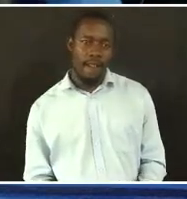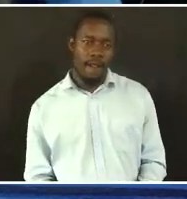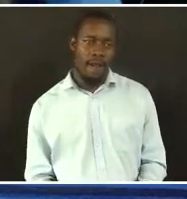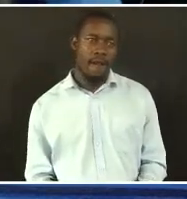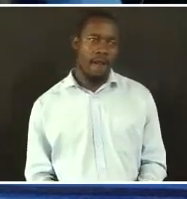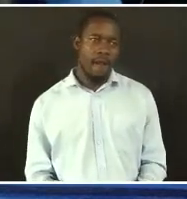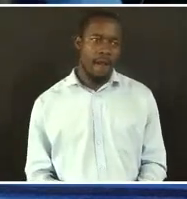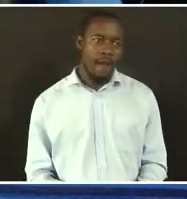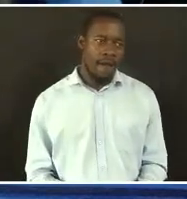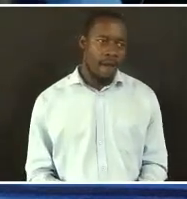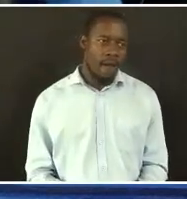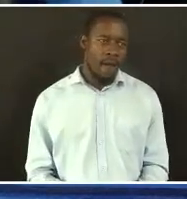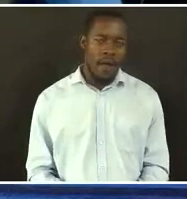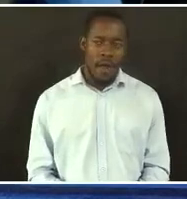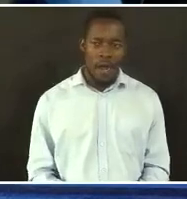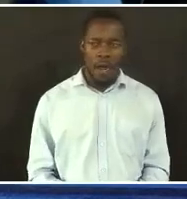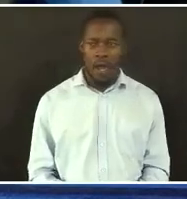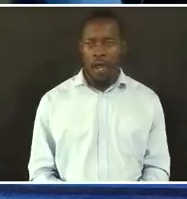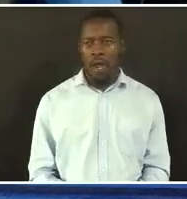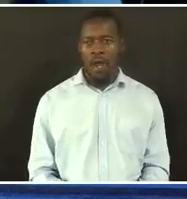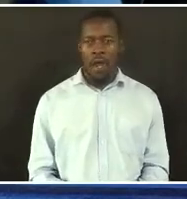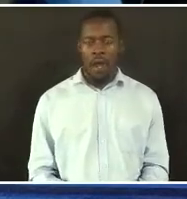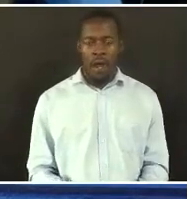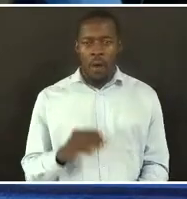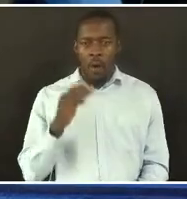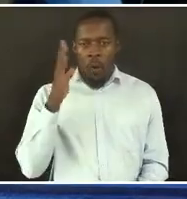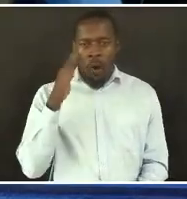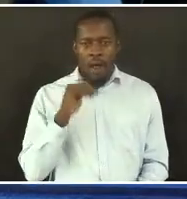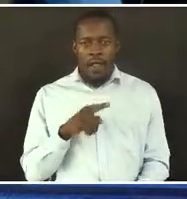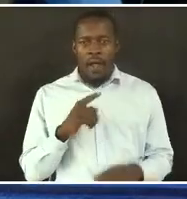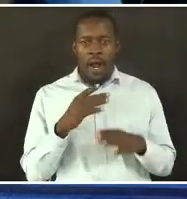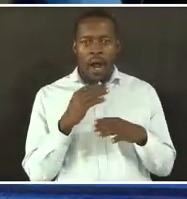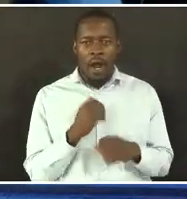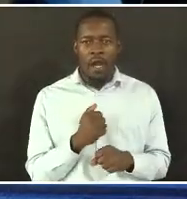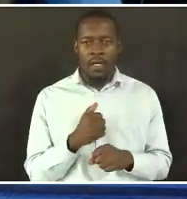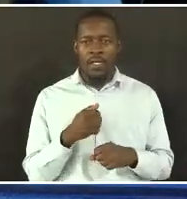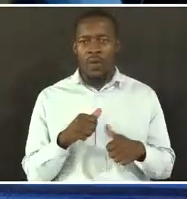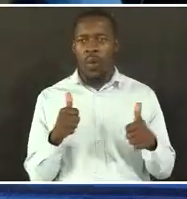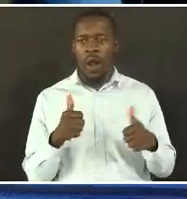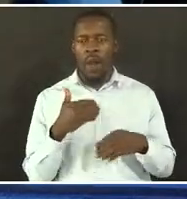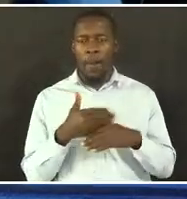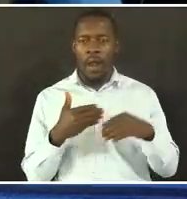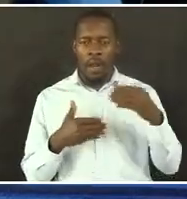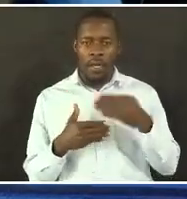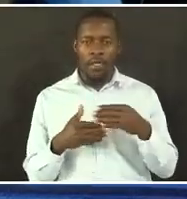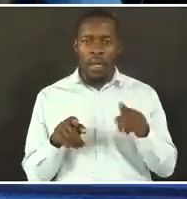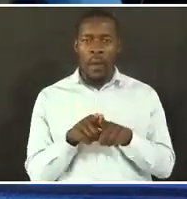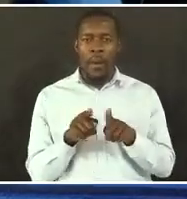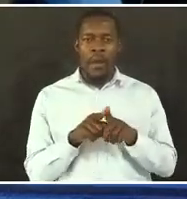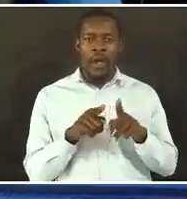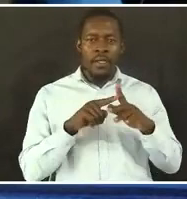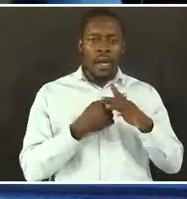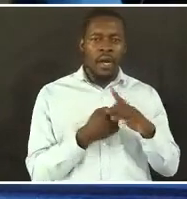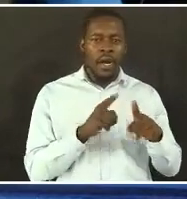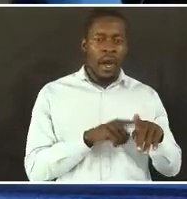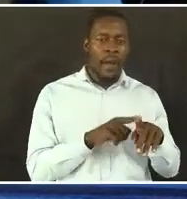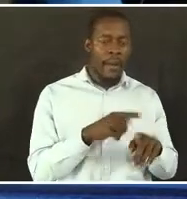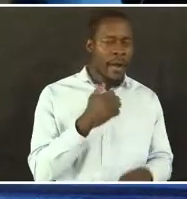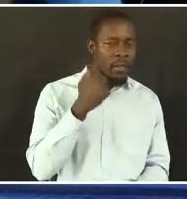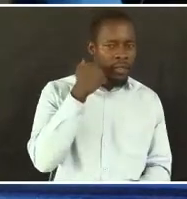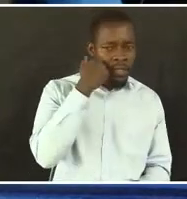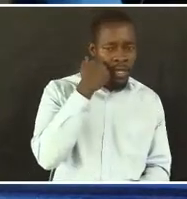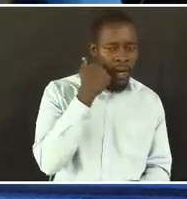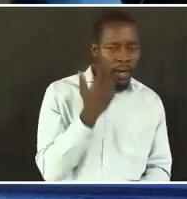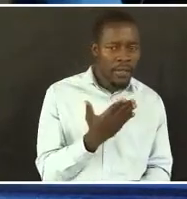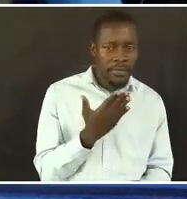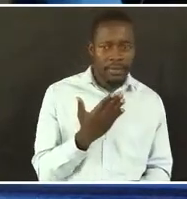that trust has been built. We've walked the journey. And they feel that surely someone powerful has done this